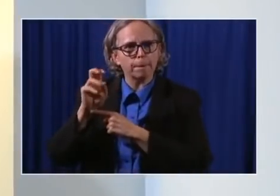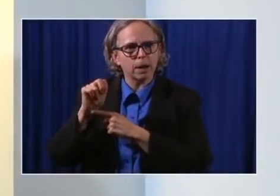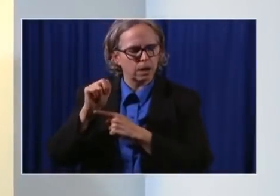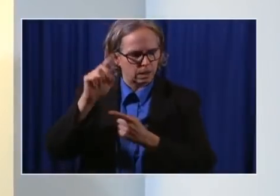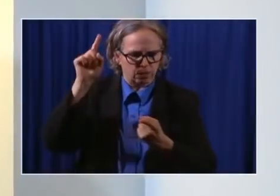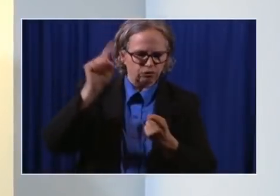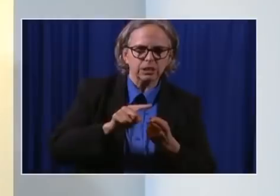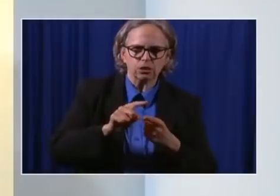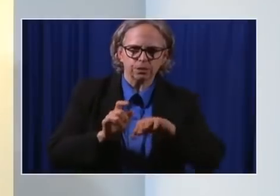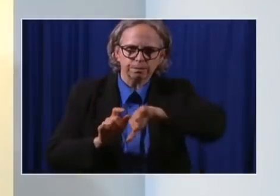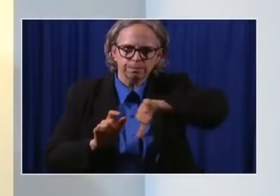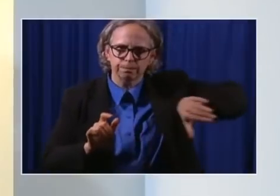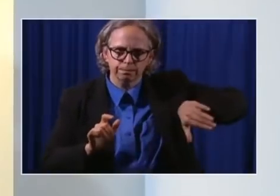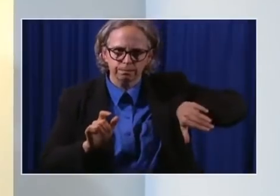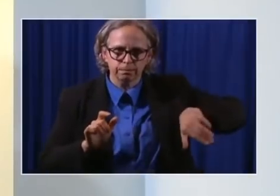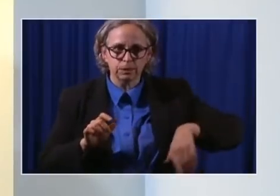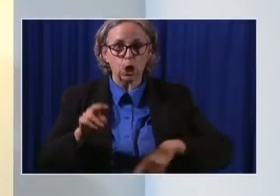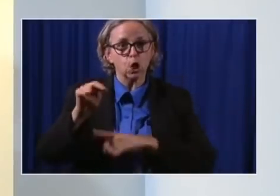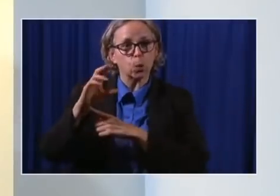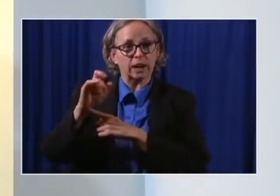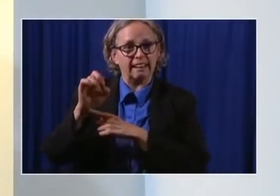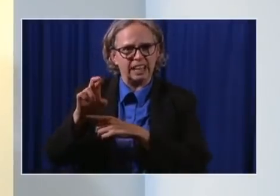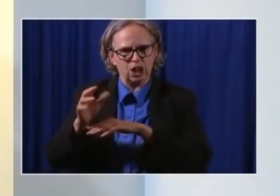85%, I believe, of all of our